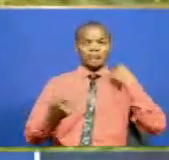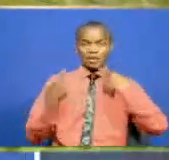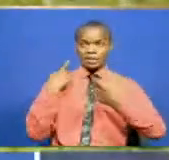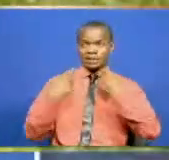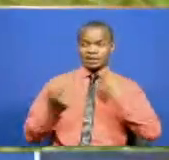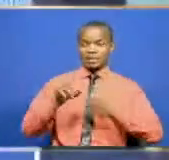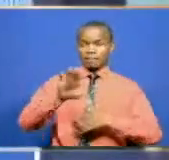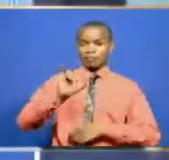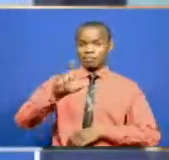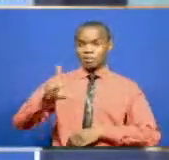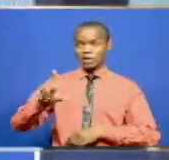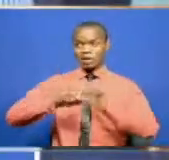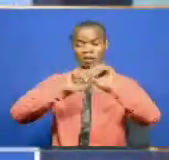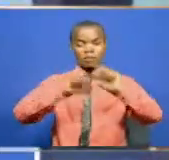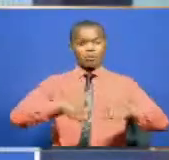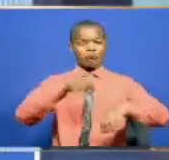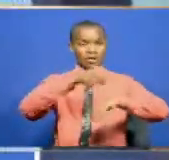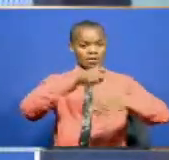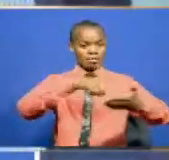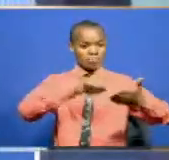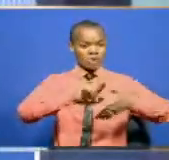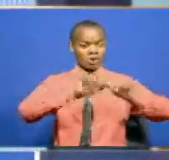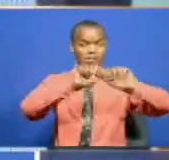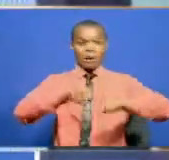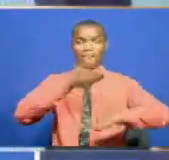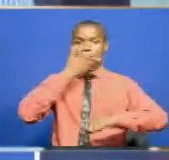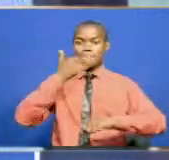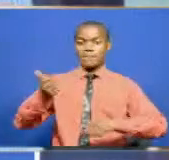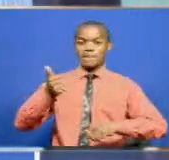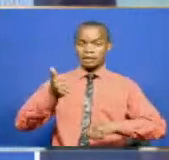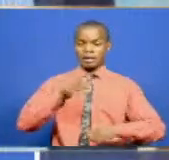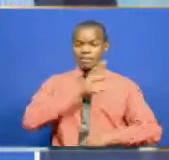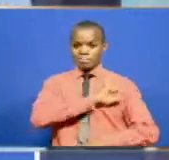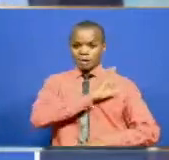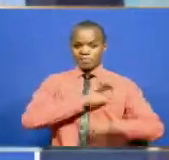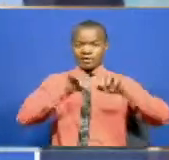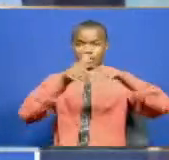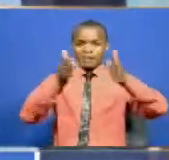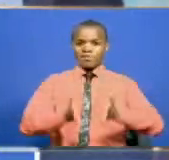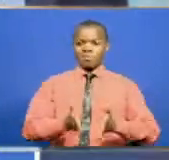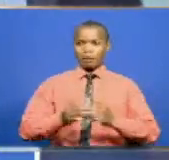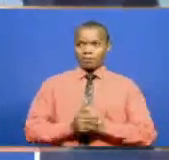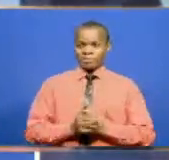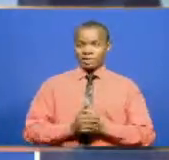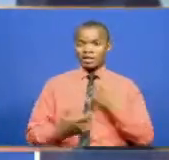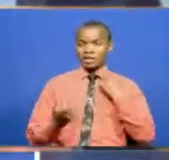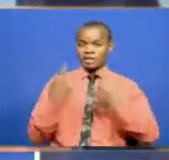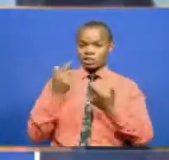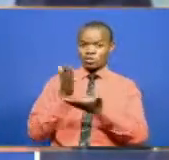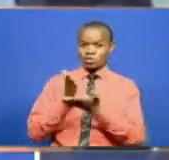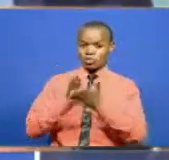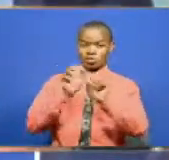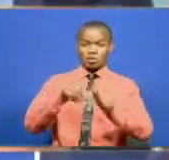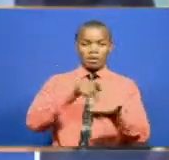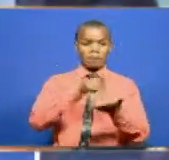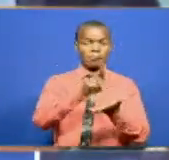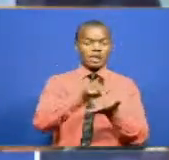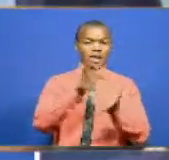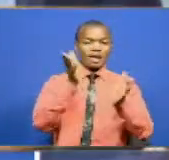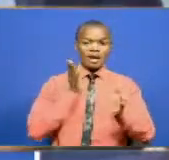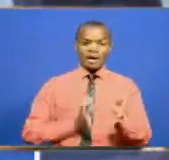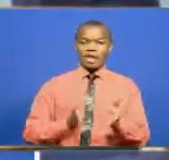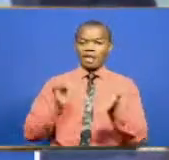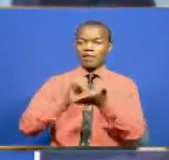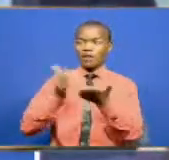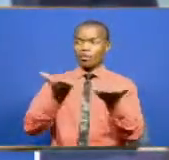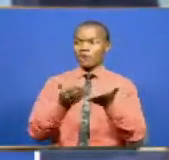gift for the farmers. It's the issue of saying that the tea has not been purchased by the auction and it has to go through the direct buyers. That is where our problem is.